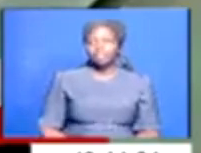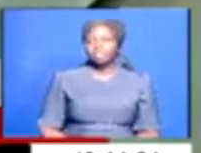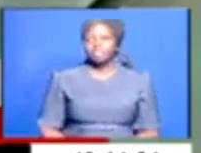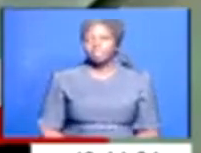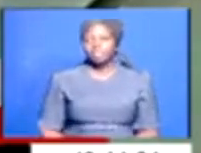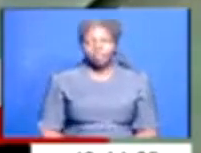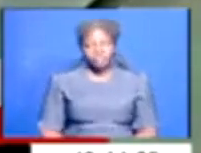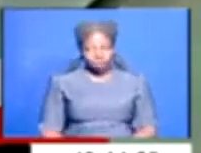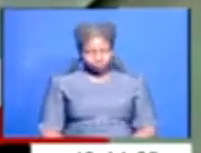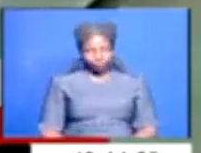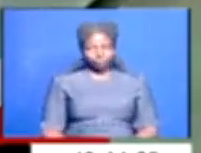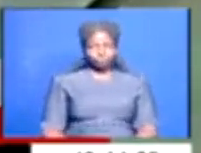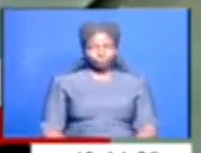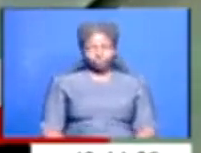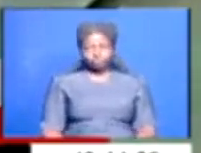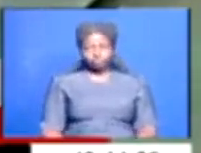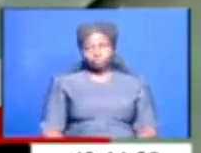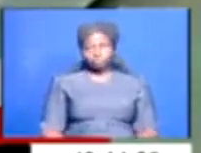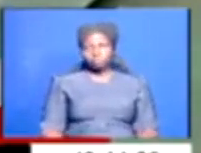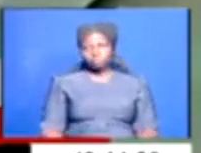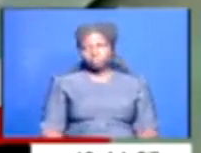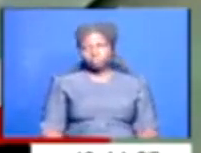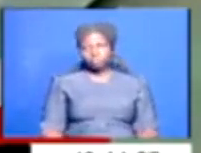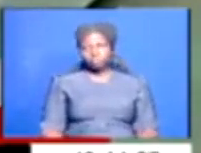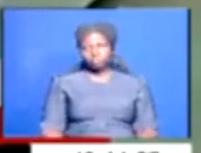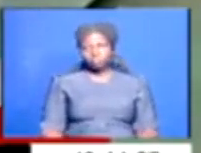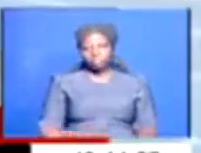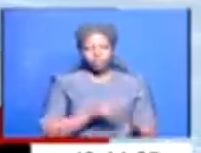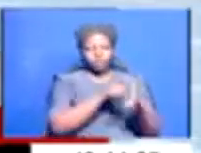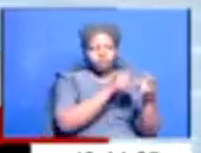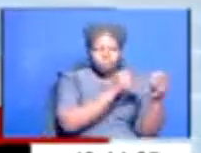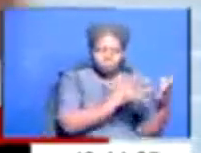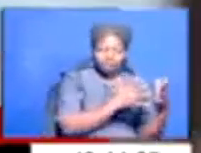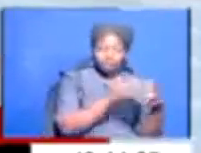half? From what to? From